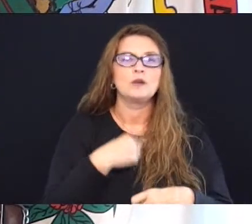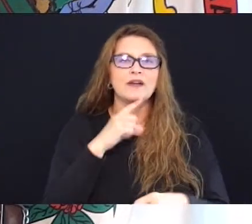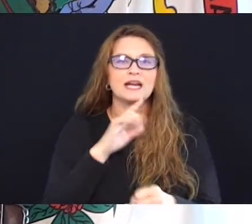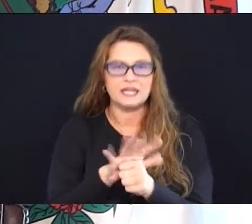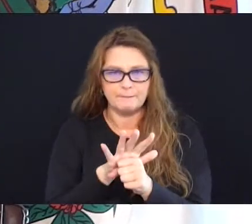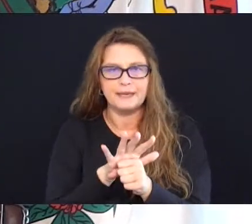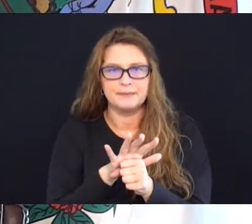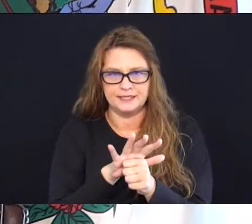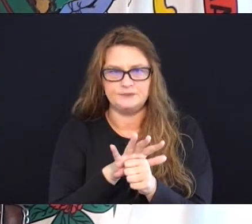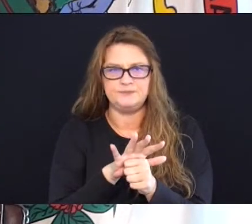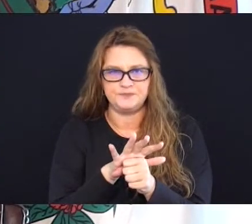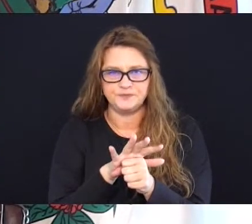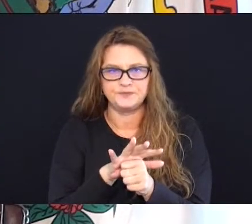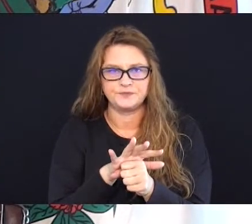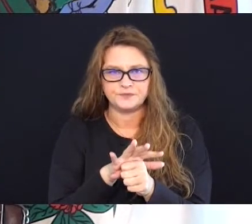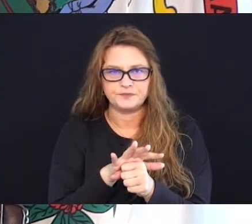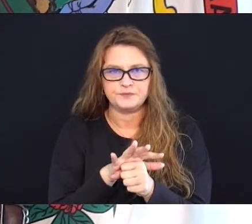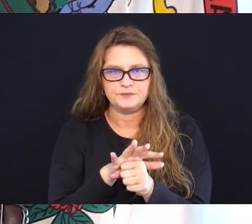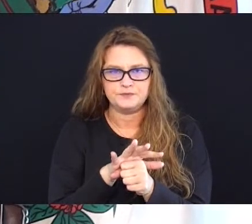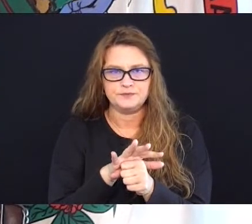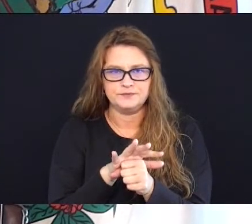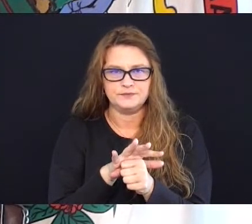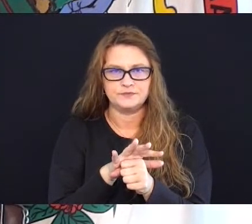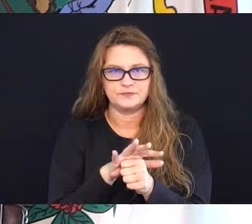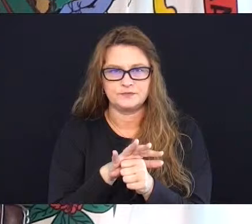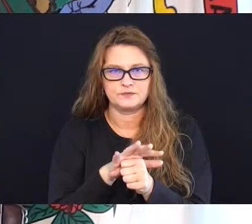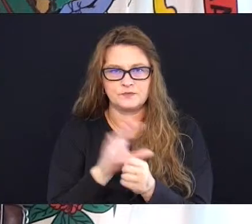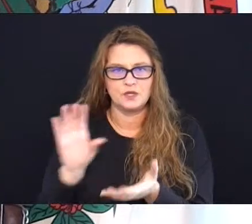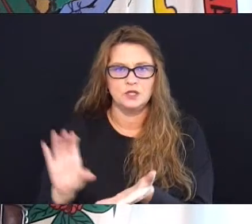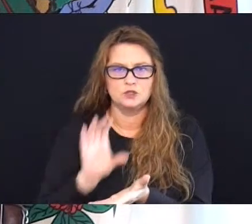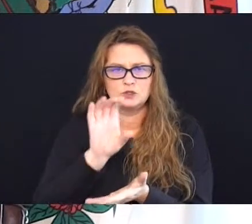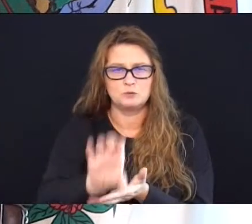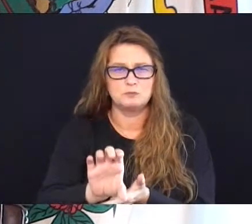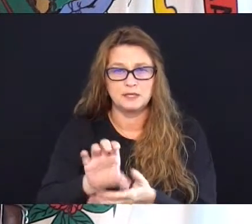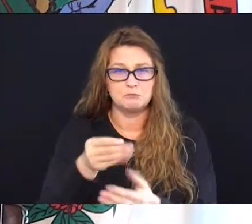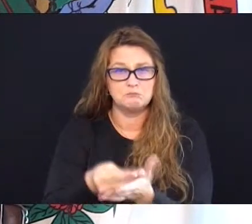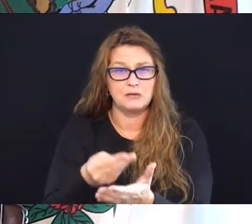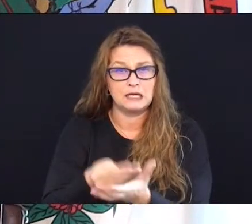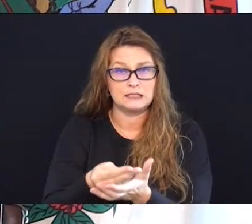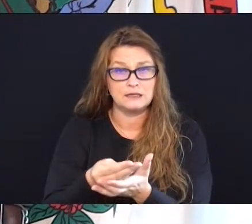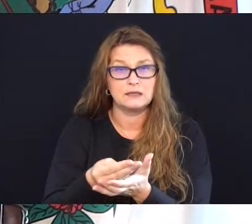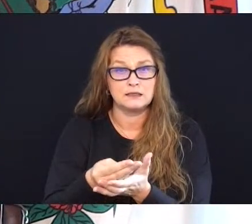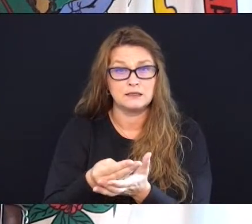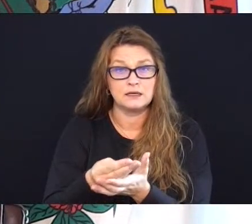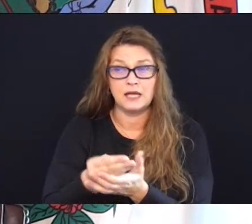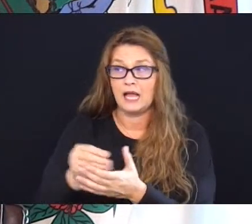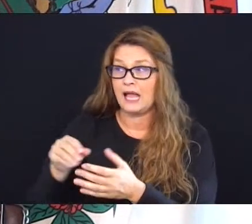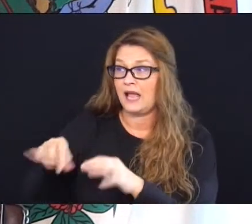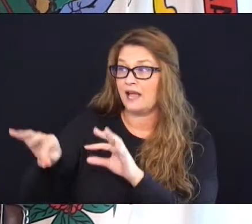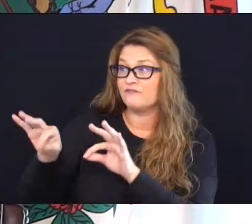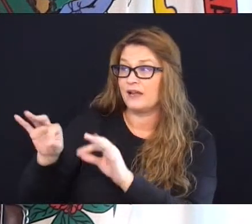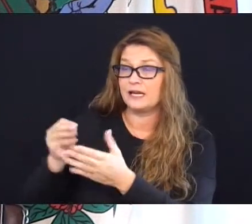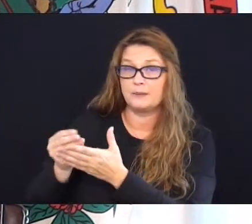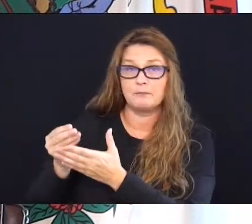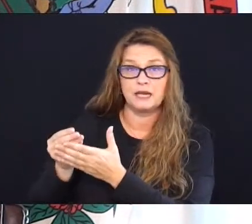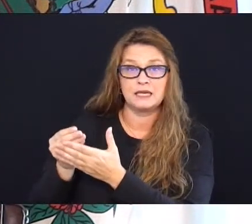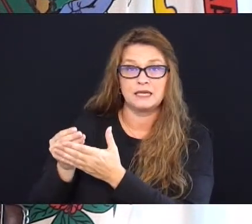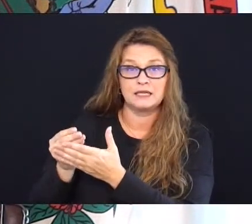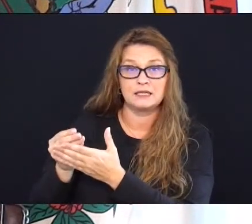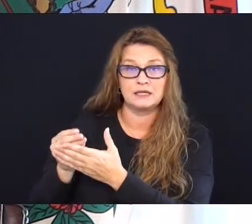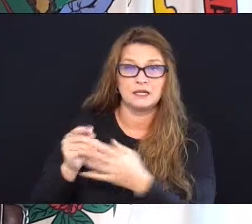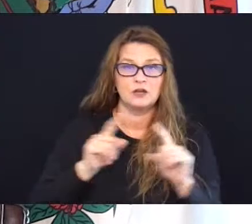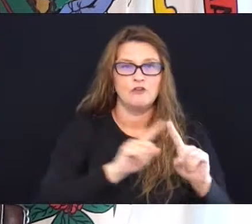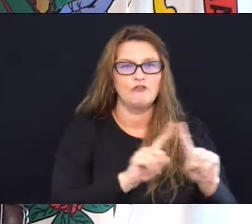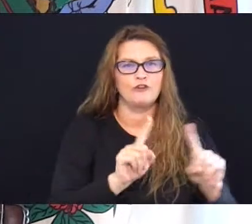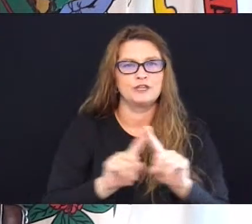you know, to put real dollars and finding money, you know, for